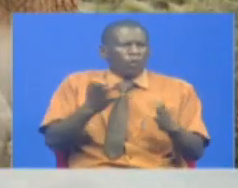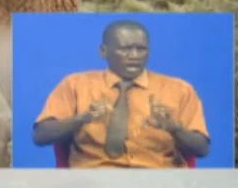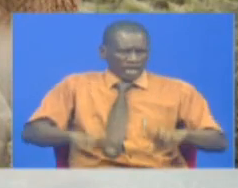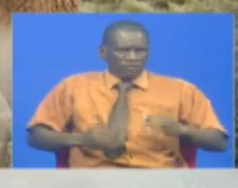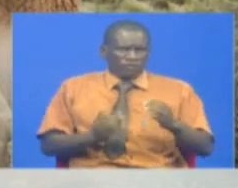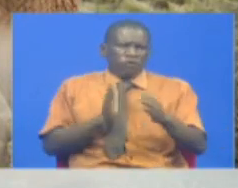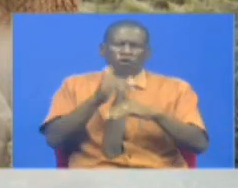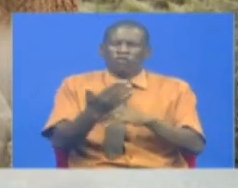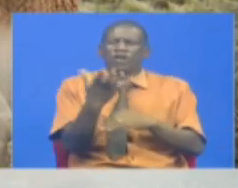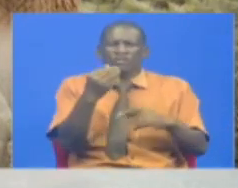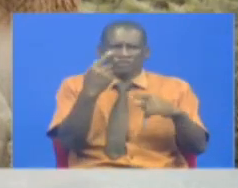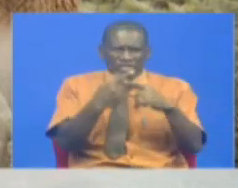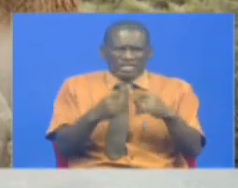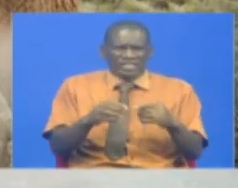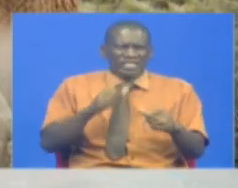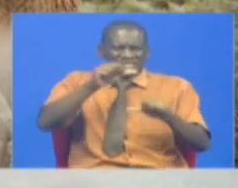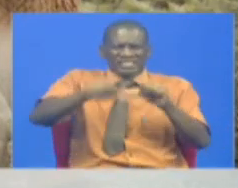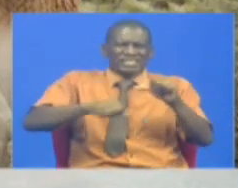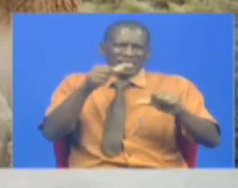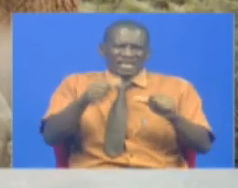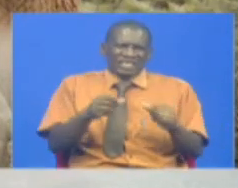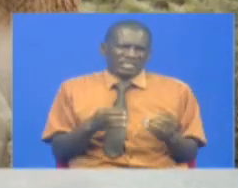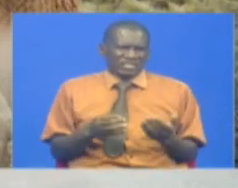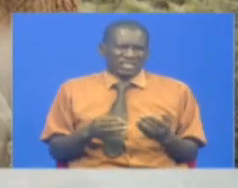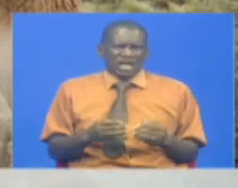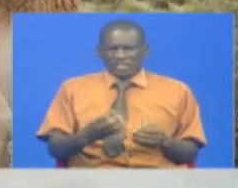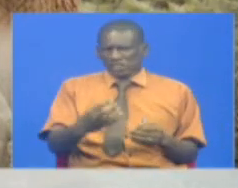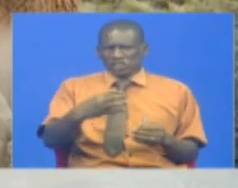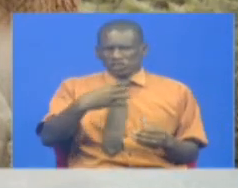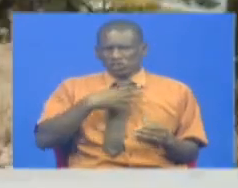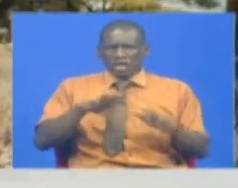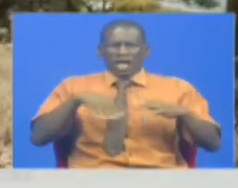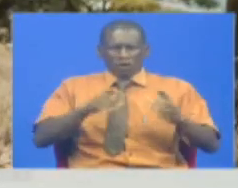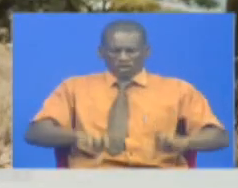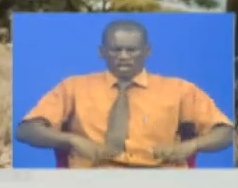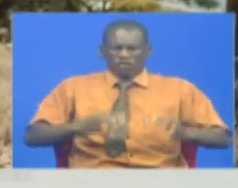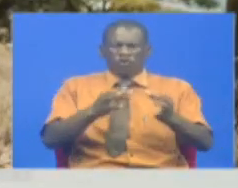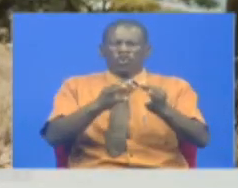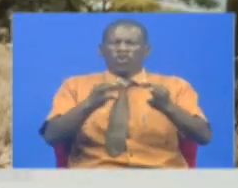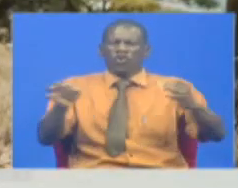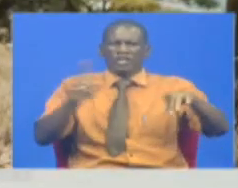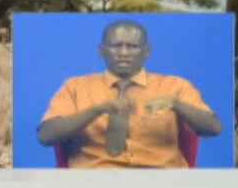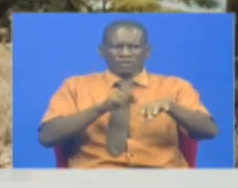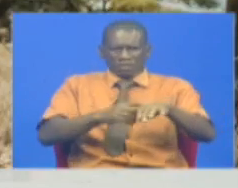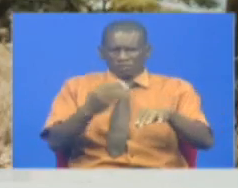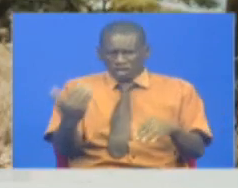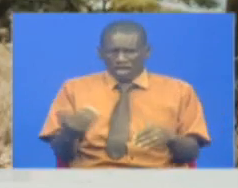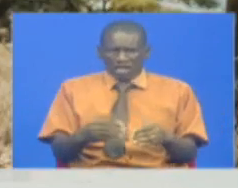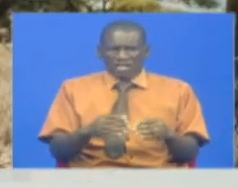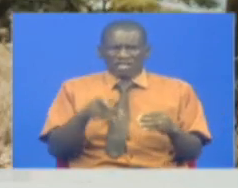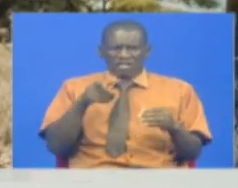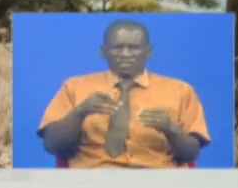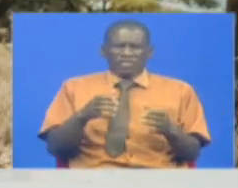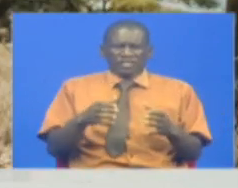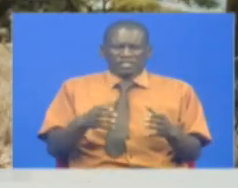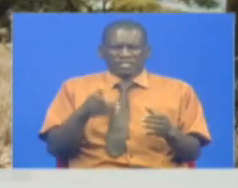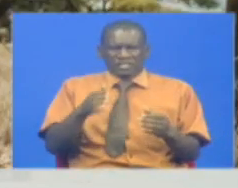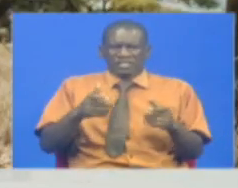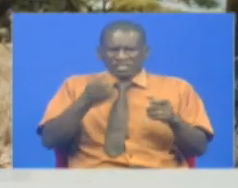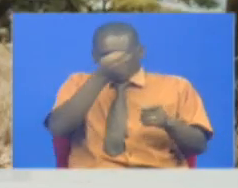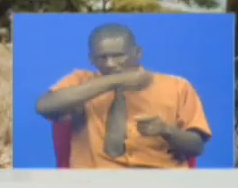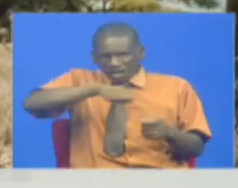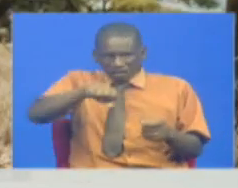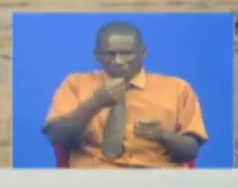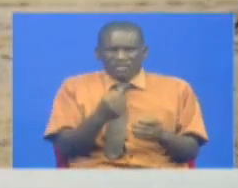Scientists are still being baffled at how he managed to survive that long. At an early age, Tim lost 3 of his relatives to